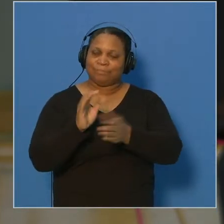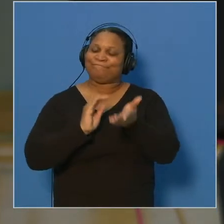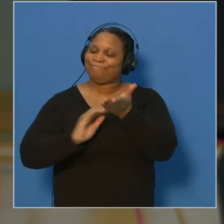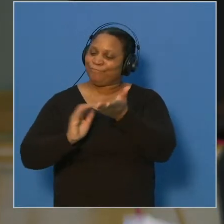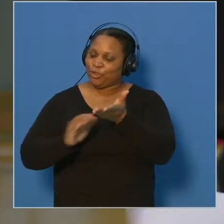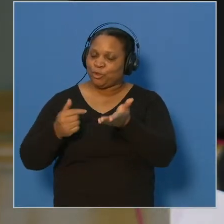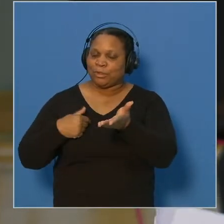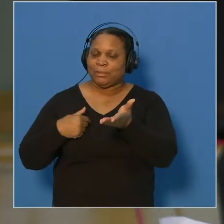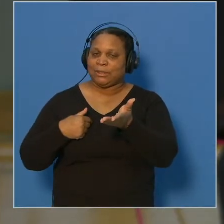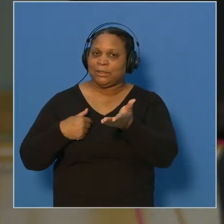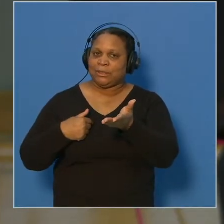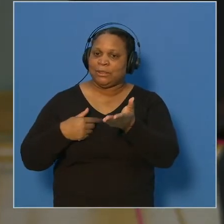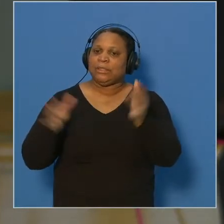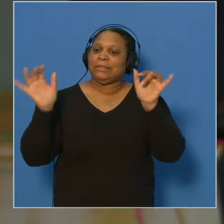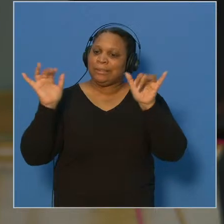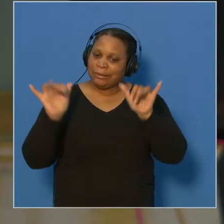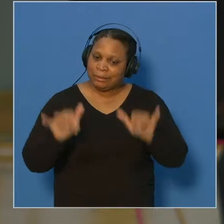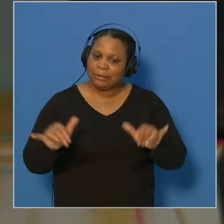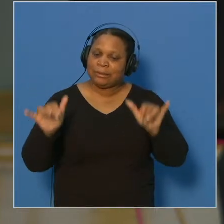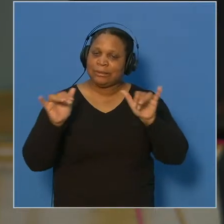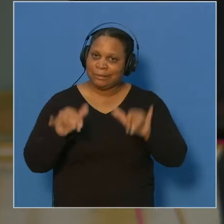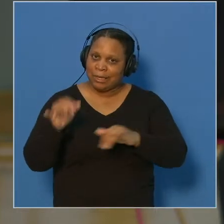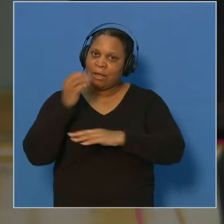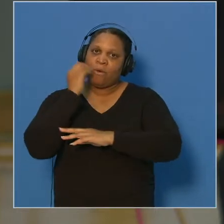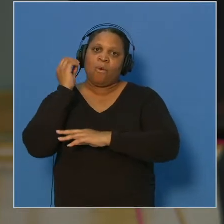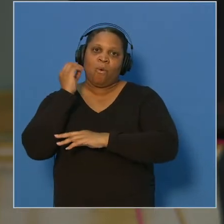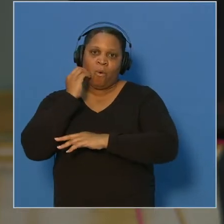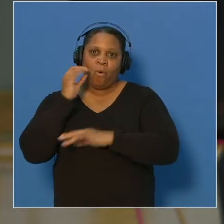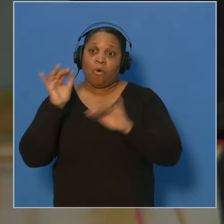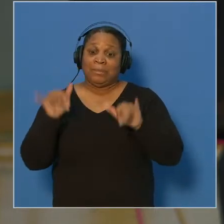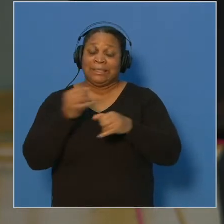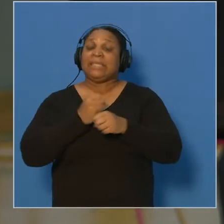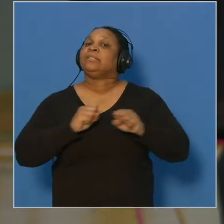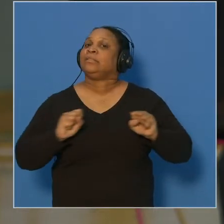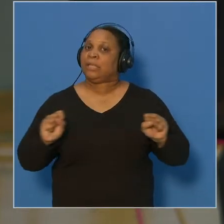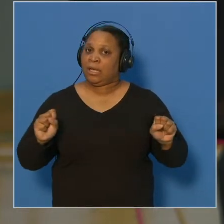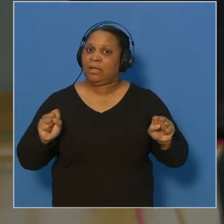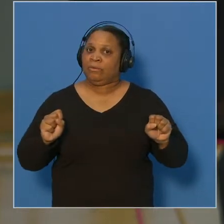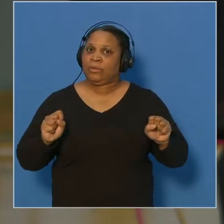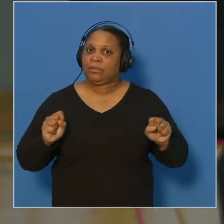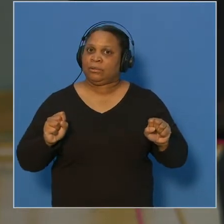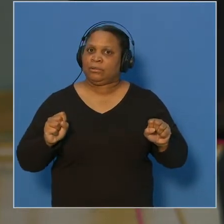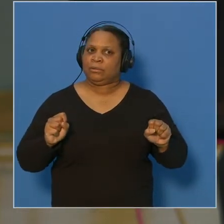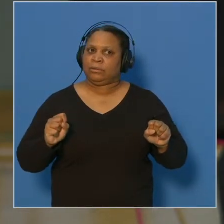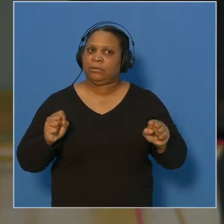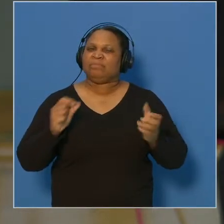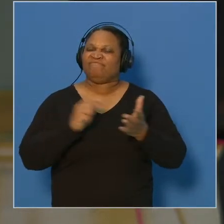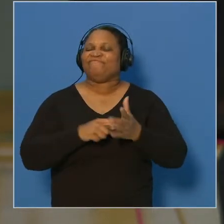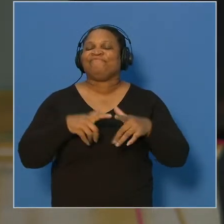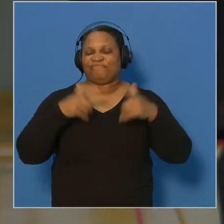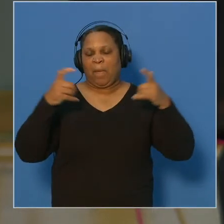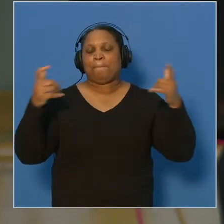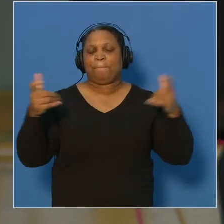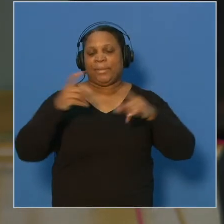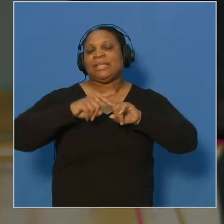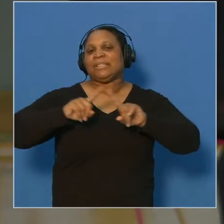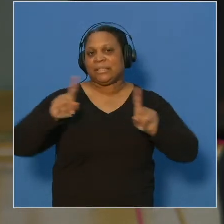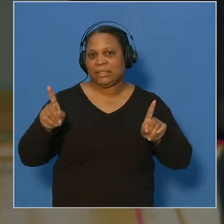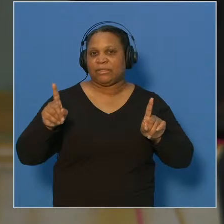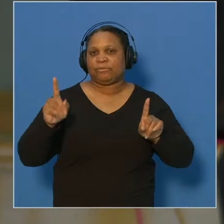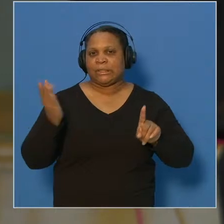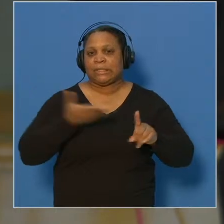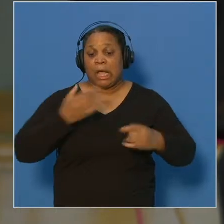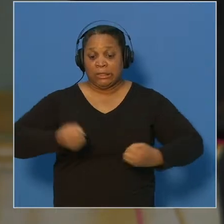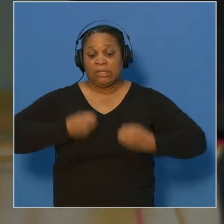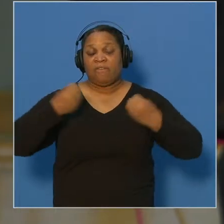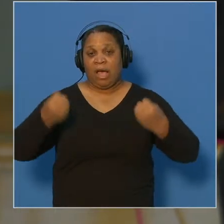in order for us to stay in our own homes and to stay safe. And this is what will make the biggest difference for our